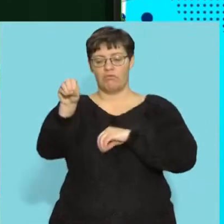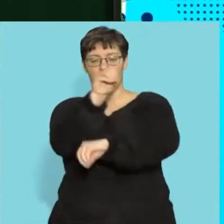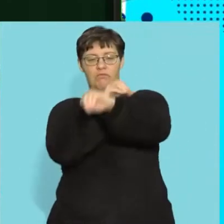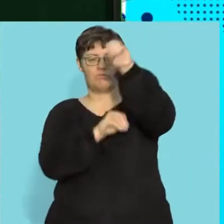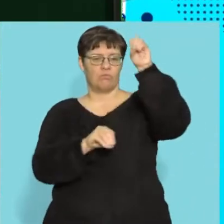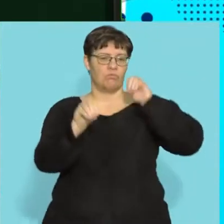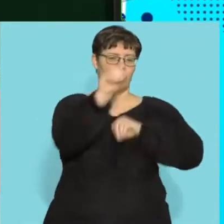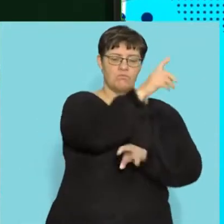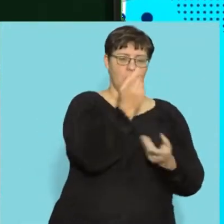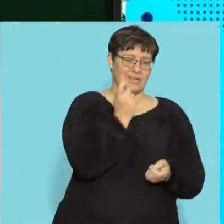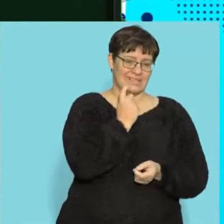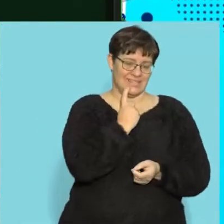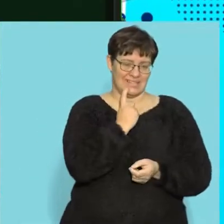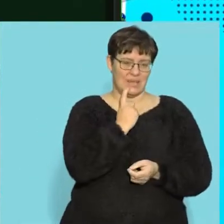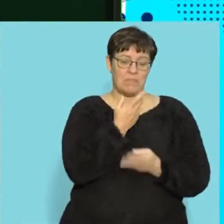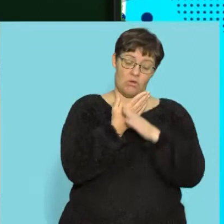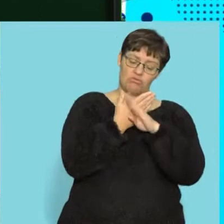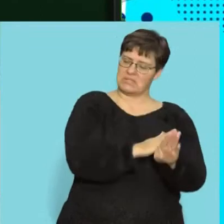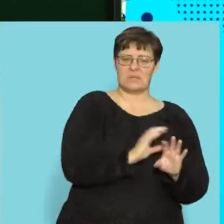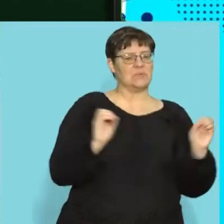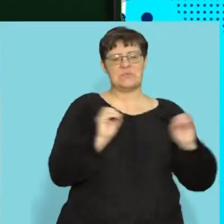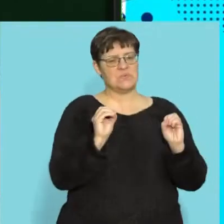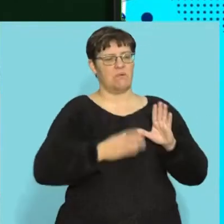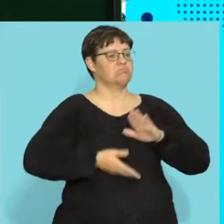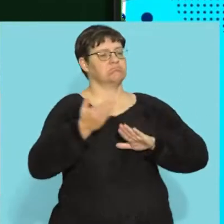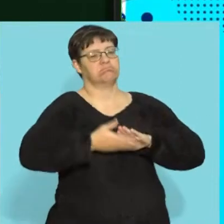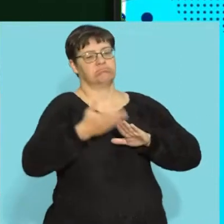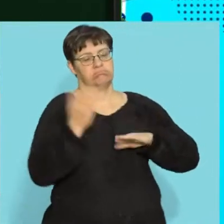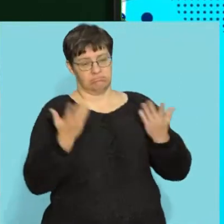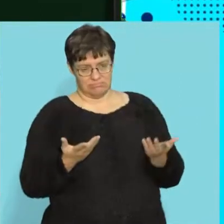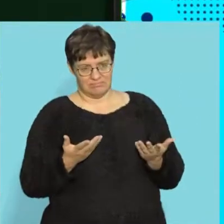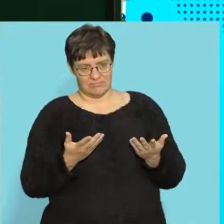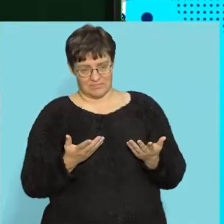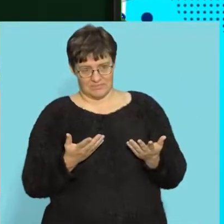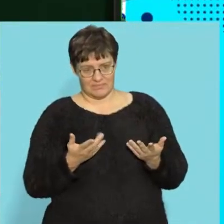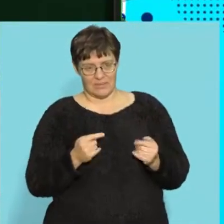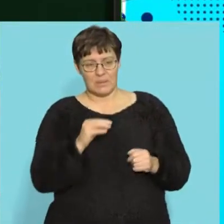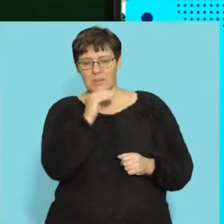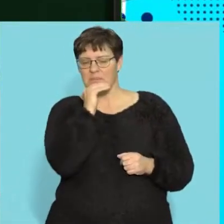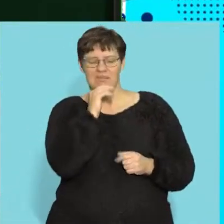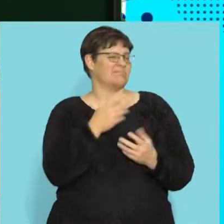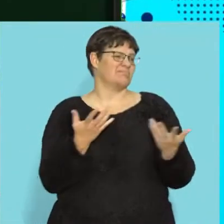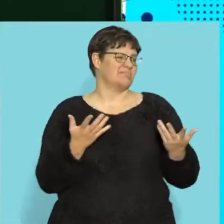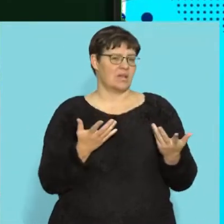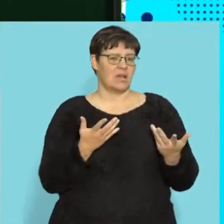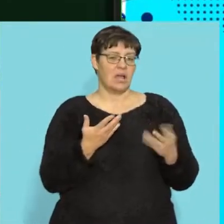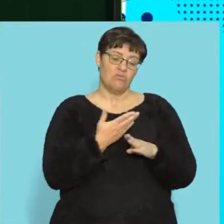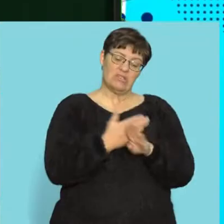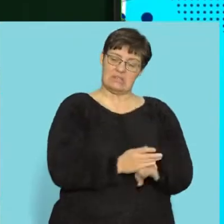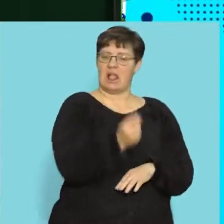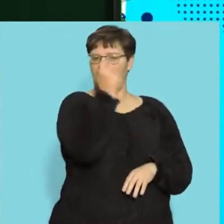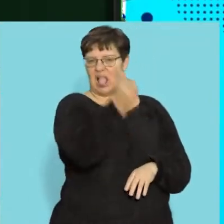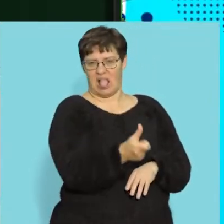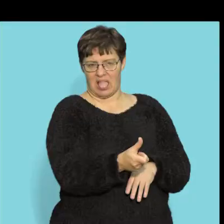low resistance. Then a good conductor will have less resistance compared to an